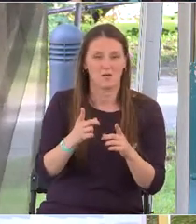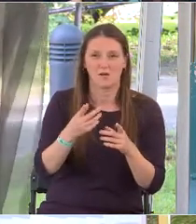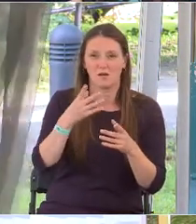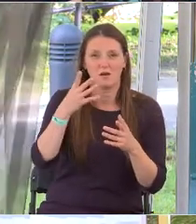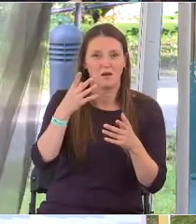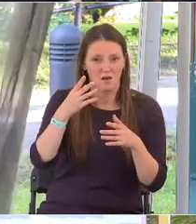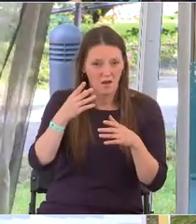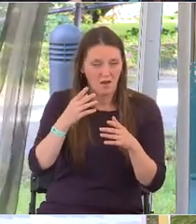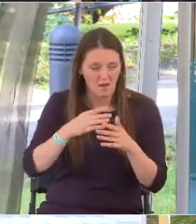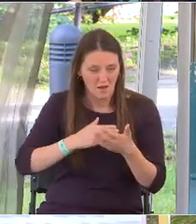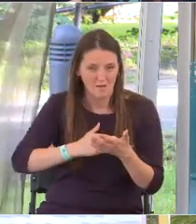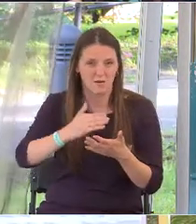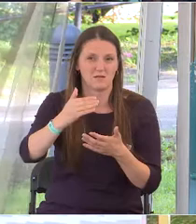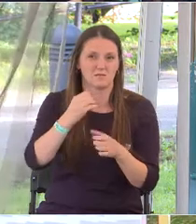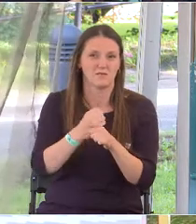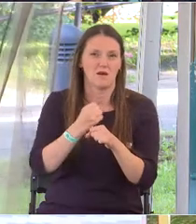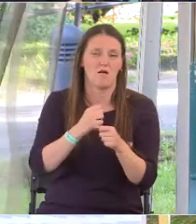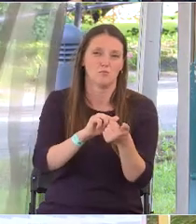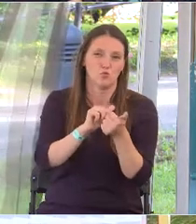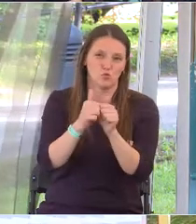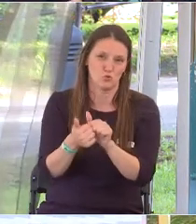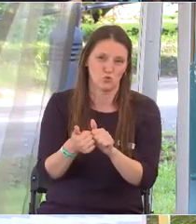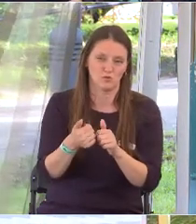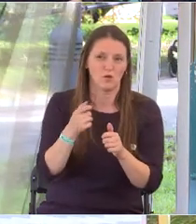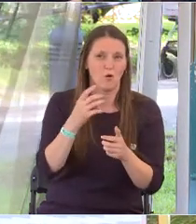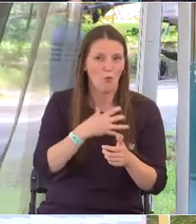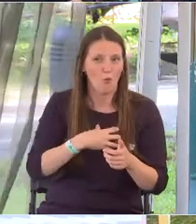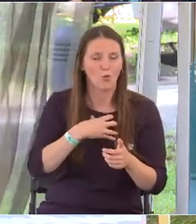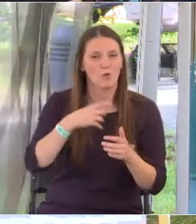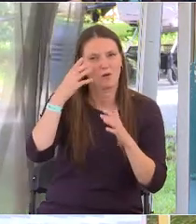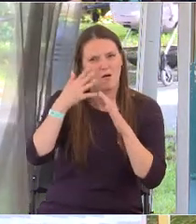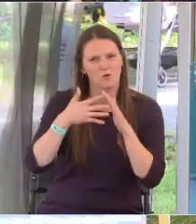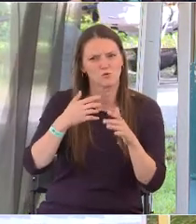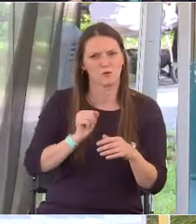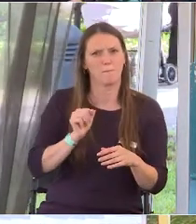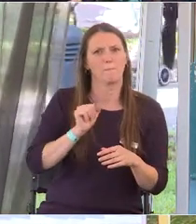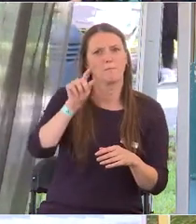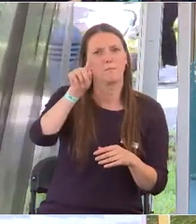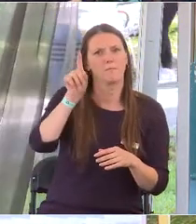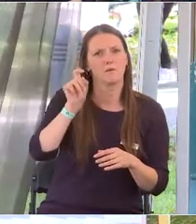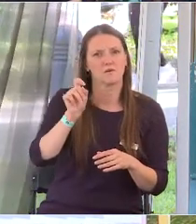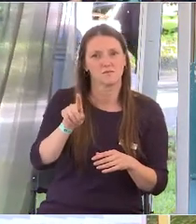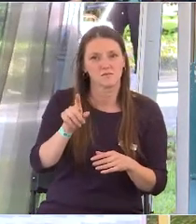idea of the institution. Why? Because at the same time, people might think already.